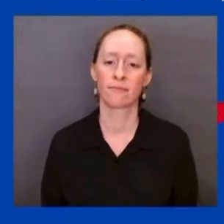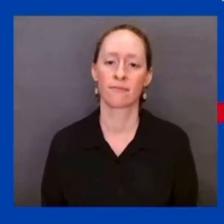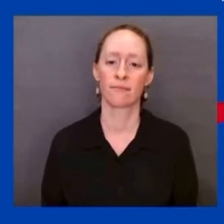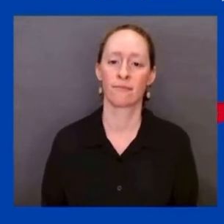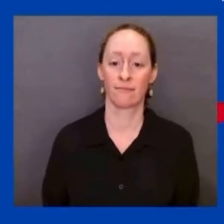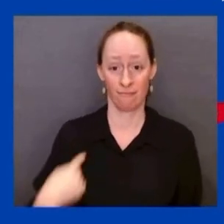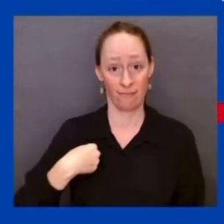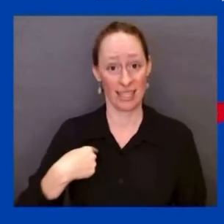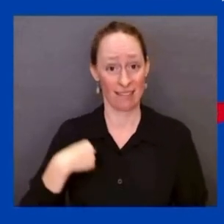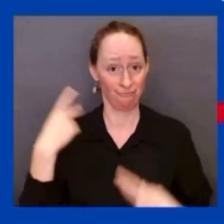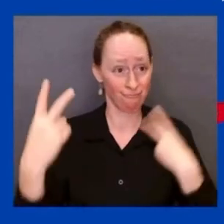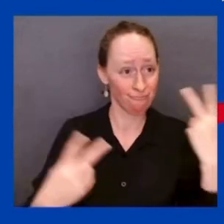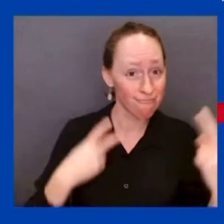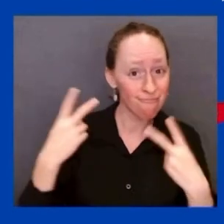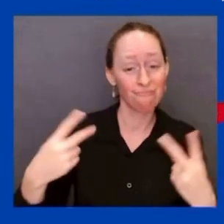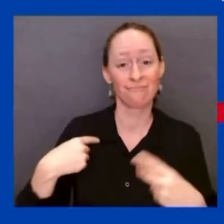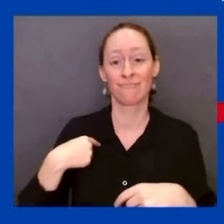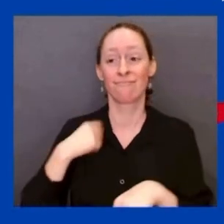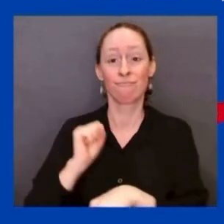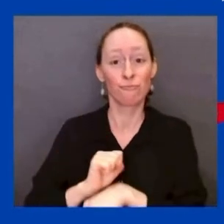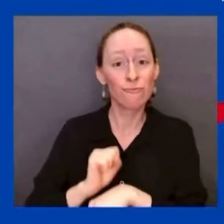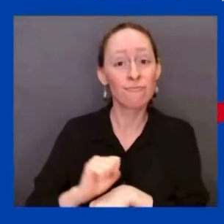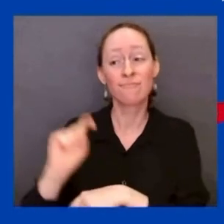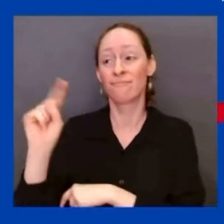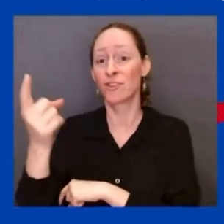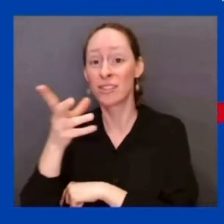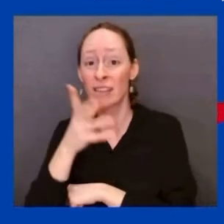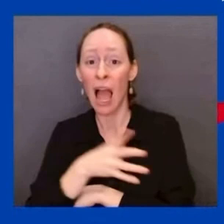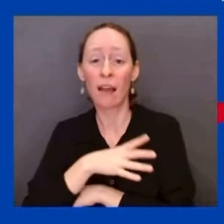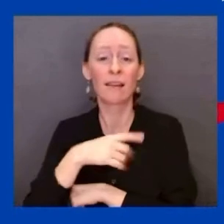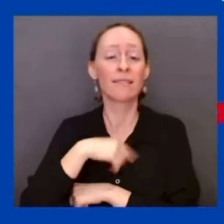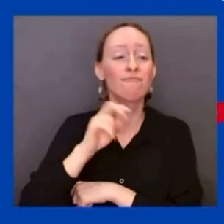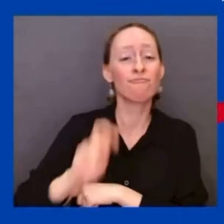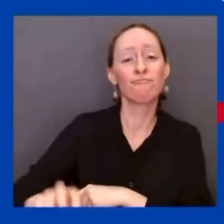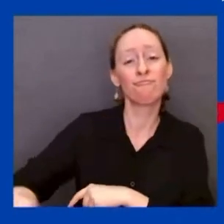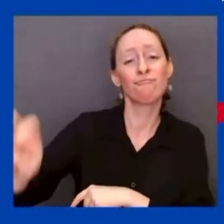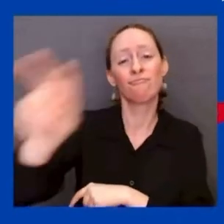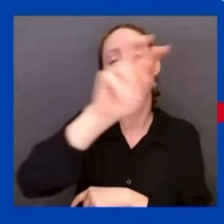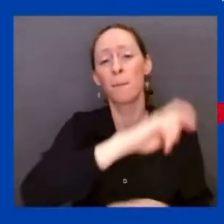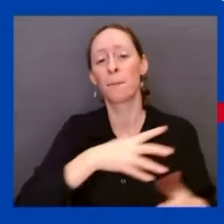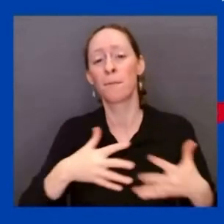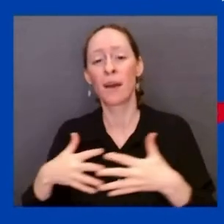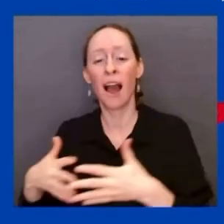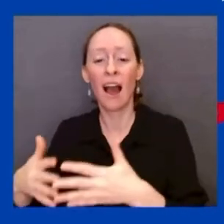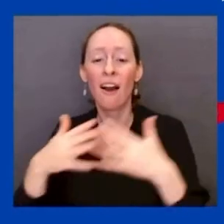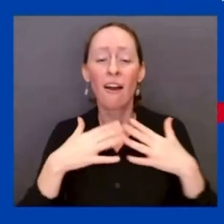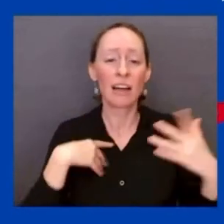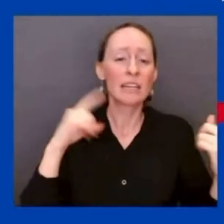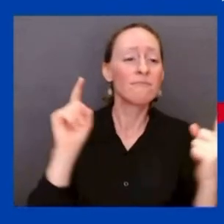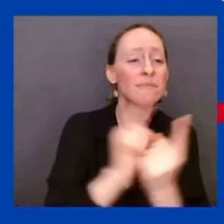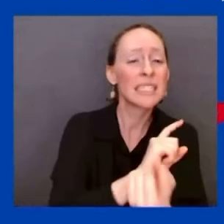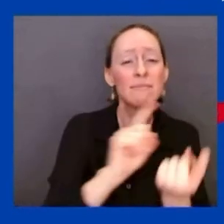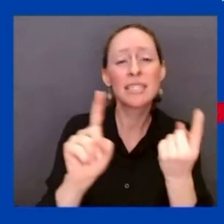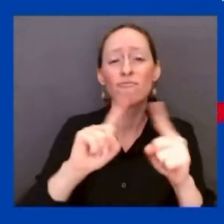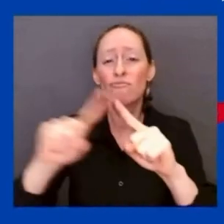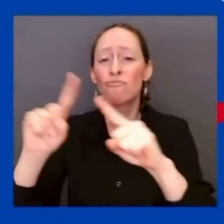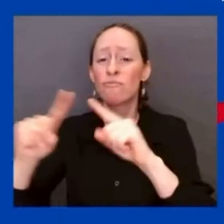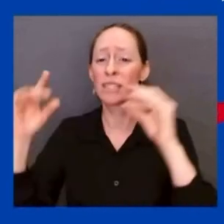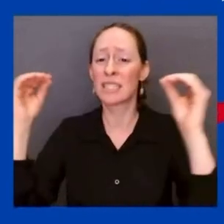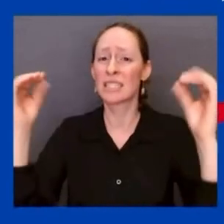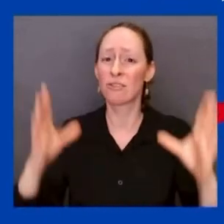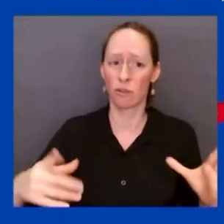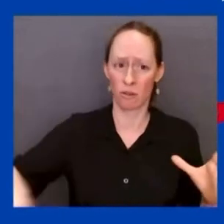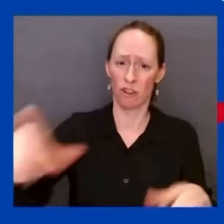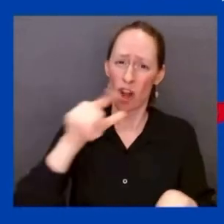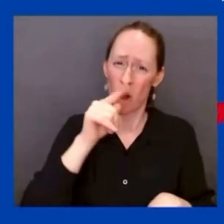are helping students explore and find their passions. Starting in middle and high school,